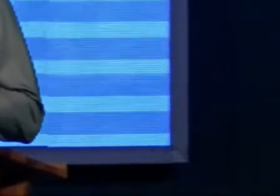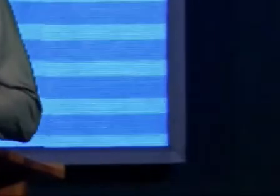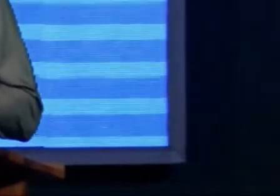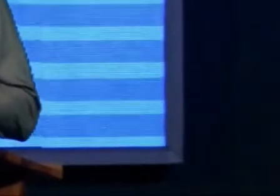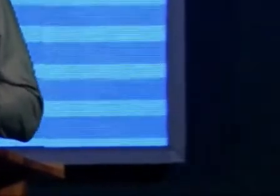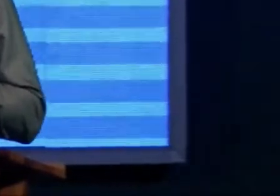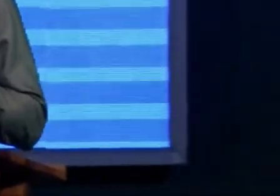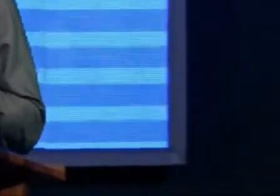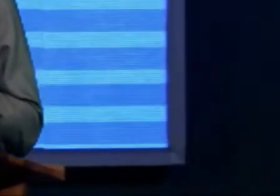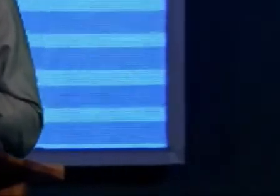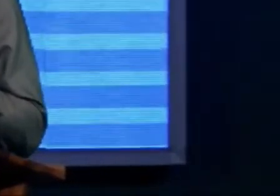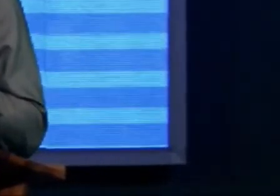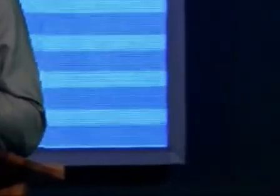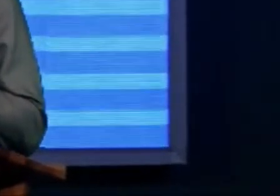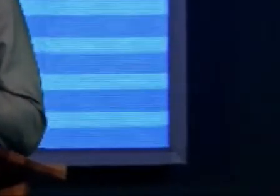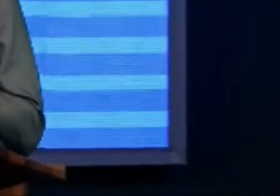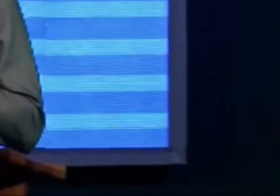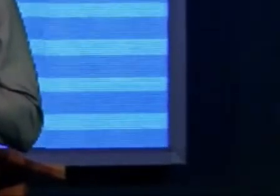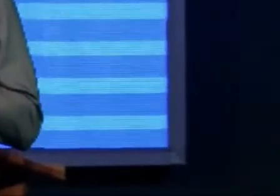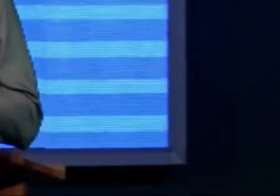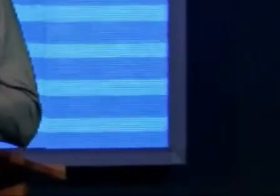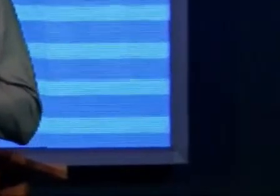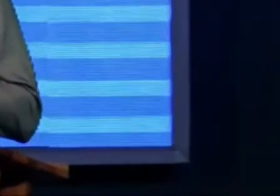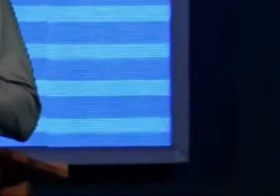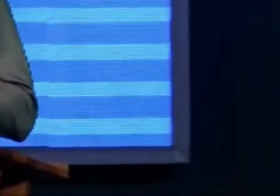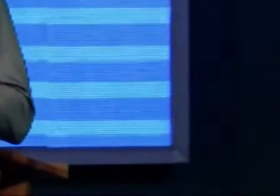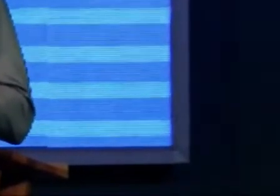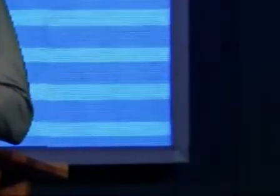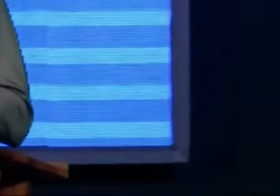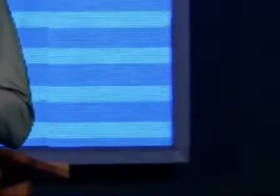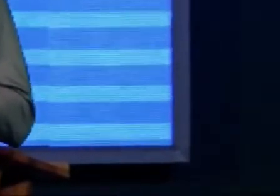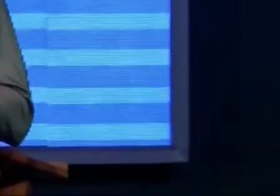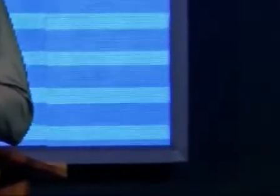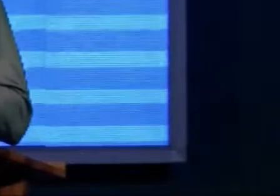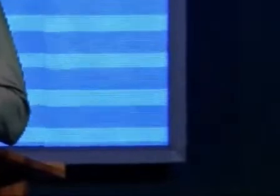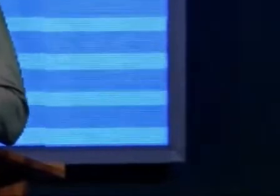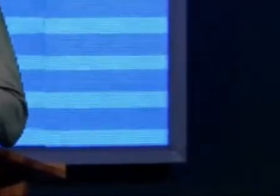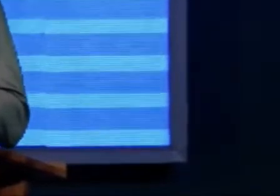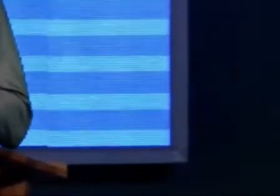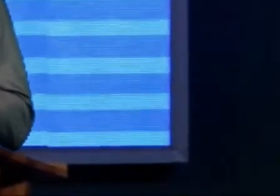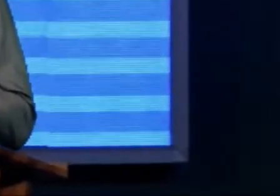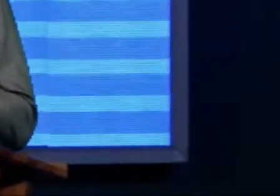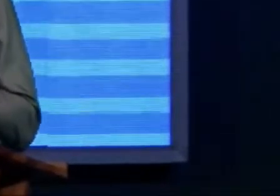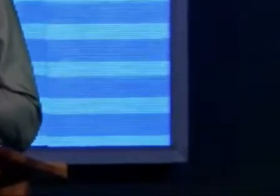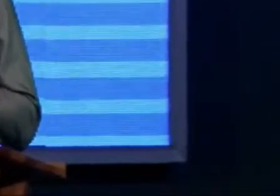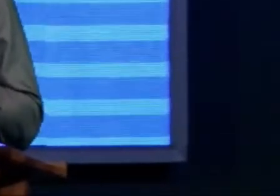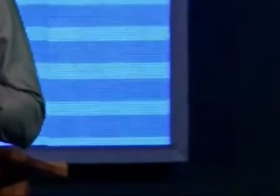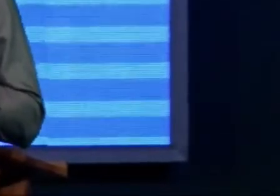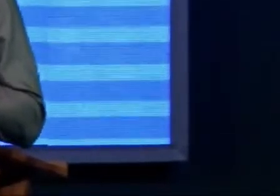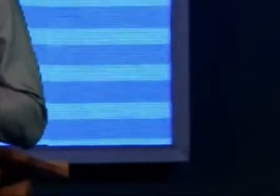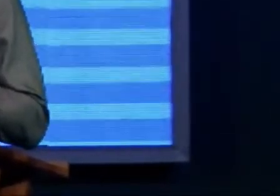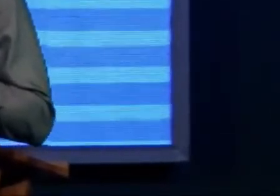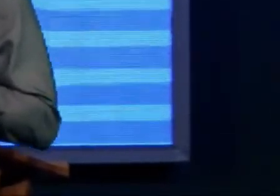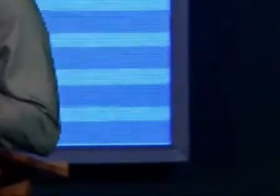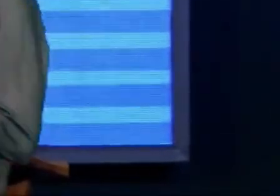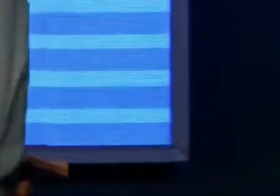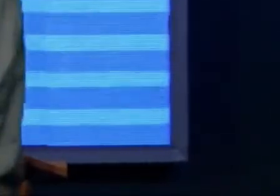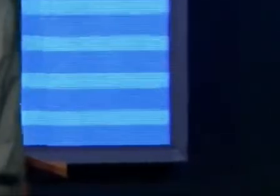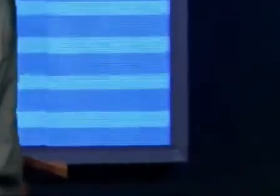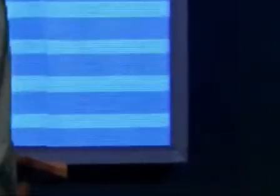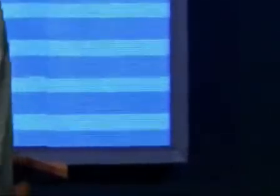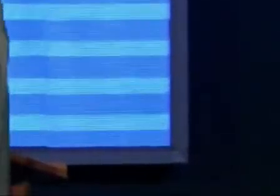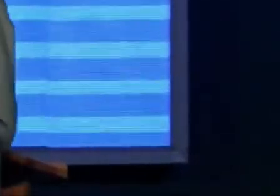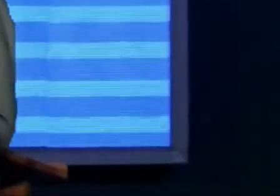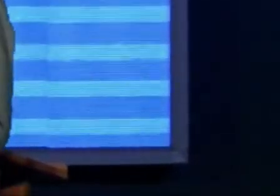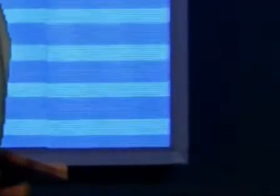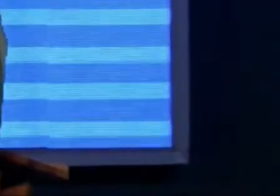So those people who don't achieve their dreams, it's not because their dream was not viable, but because they gave up at some point in time. So all